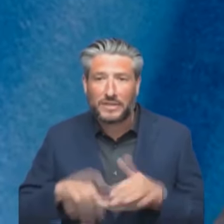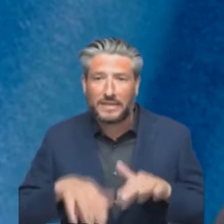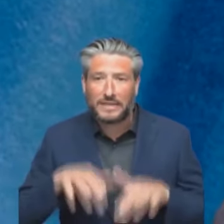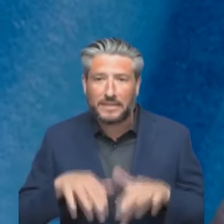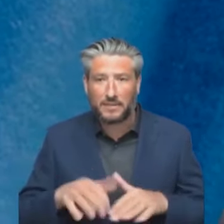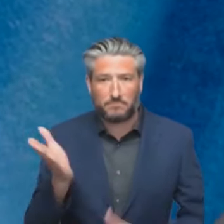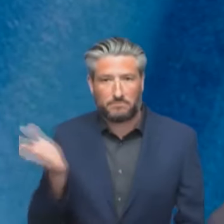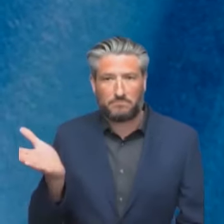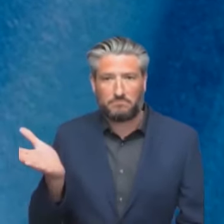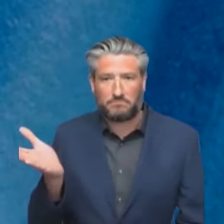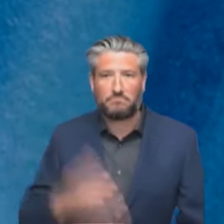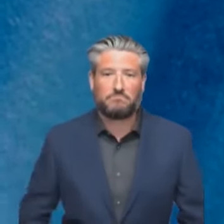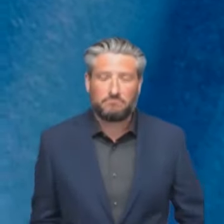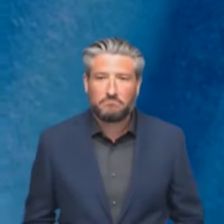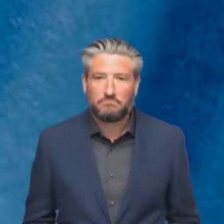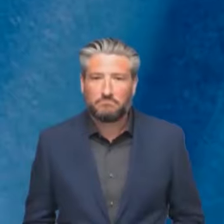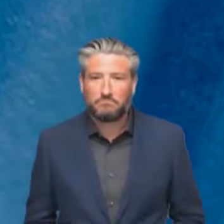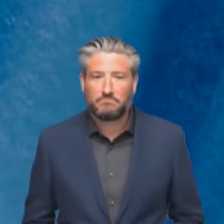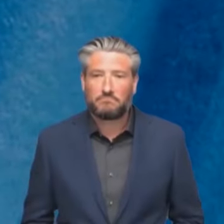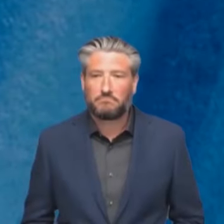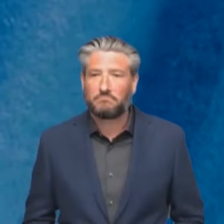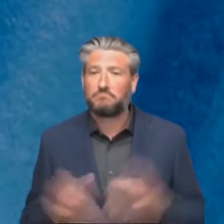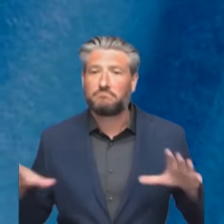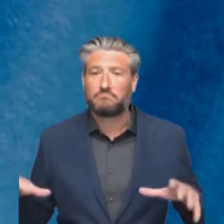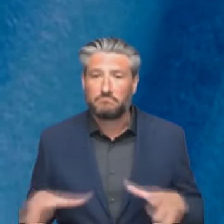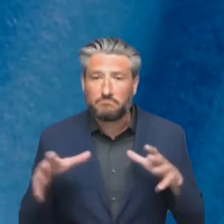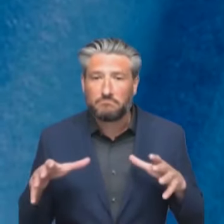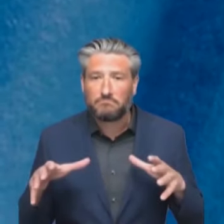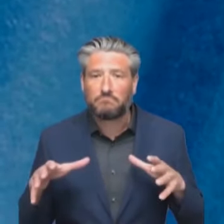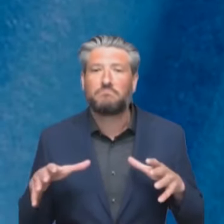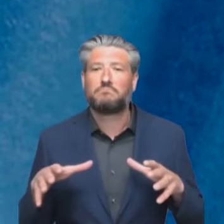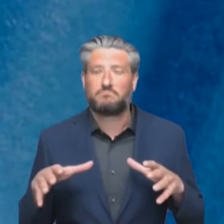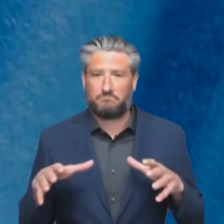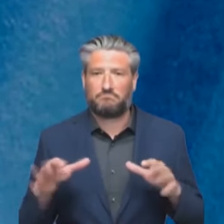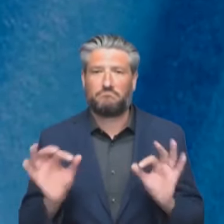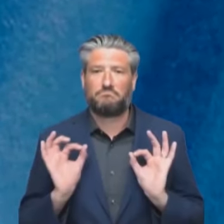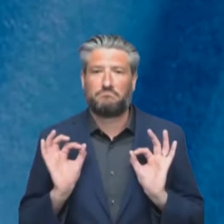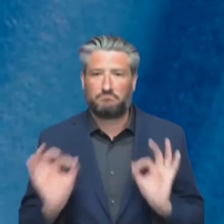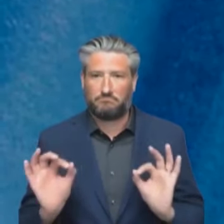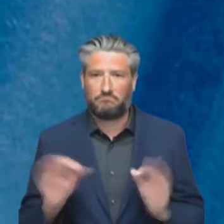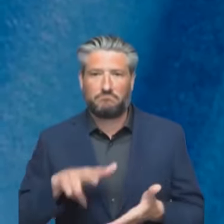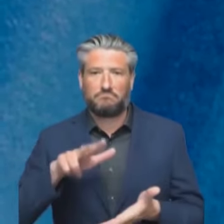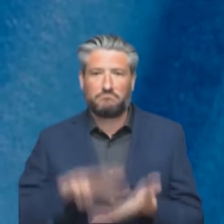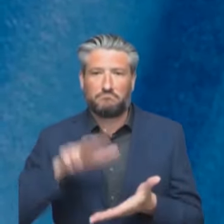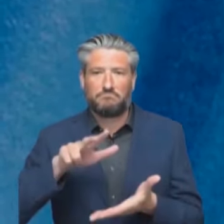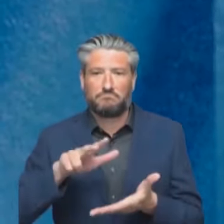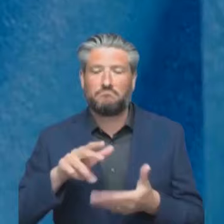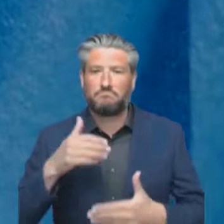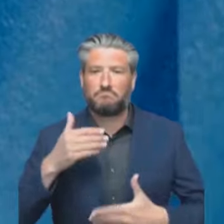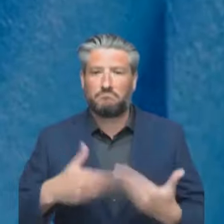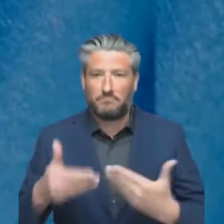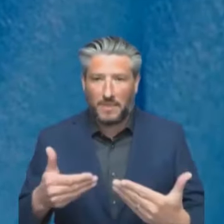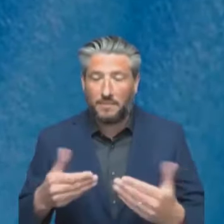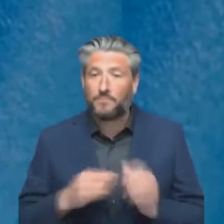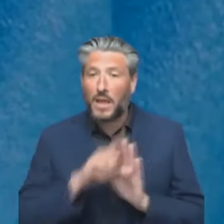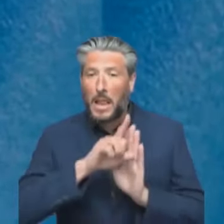Quitry de Pelleport. The bureau is therefore constituted. All the legal documents necessary have been deposited on the desk in